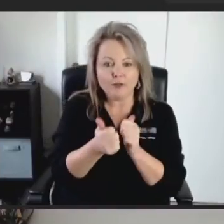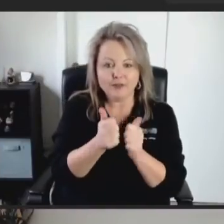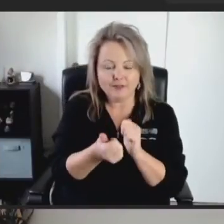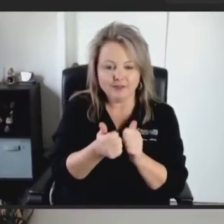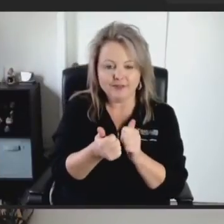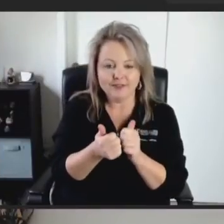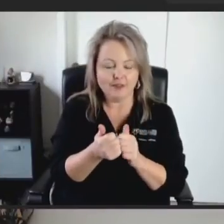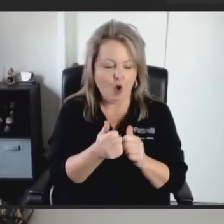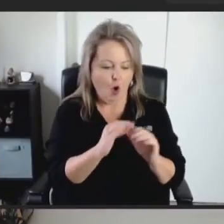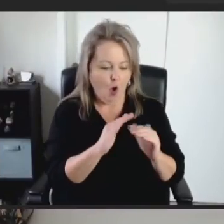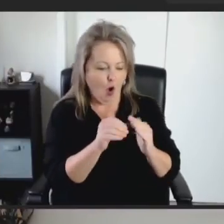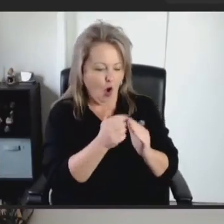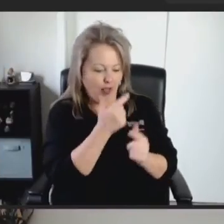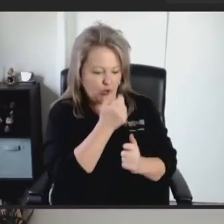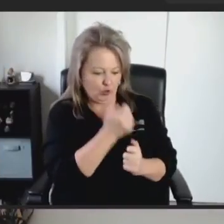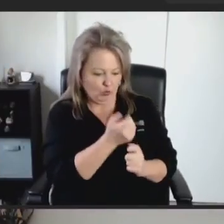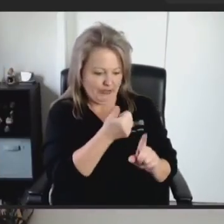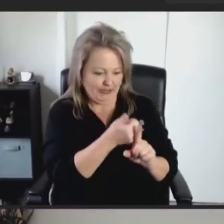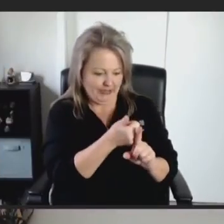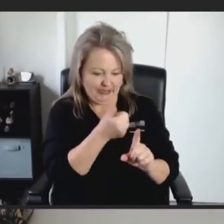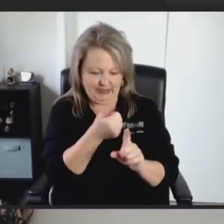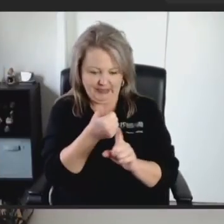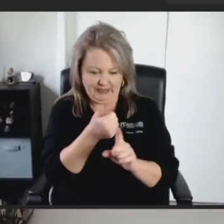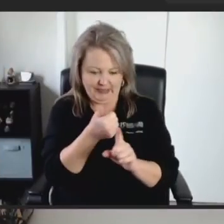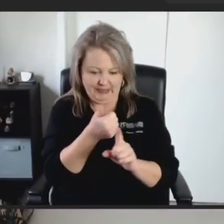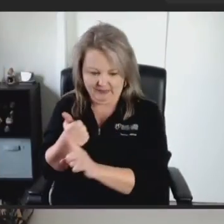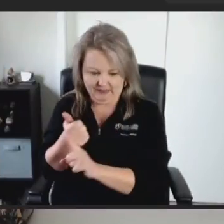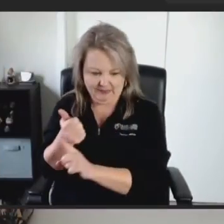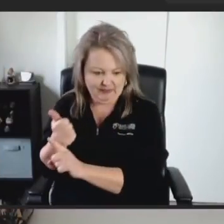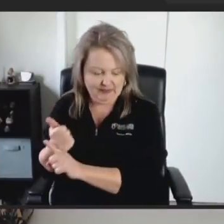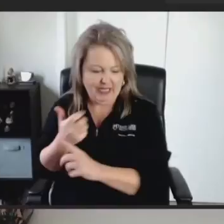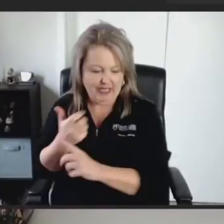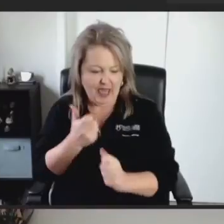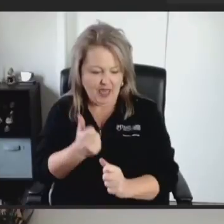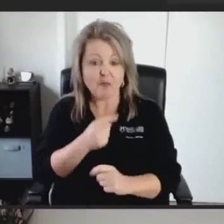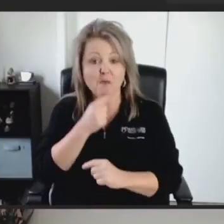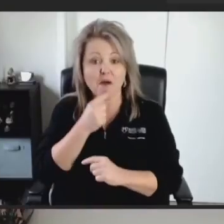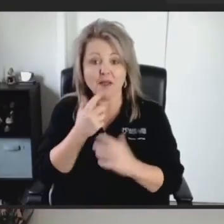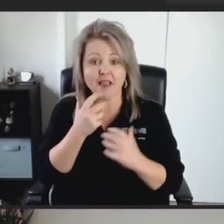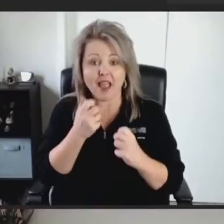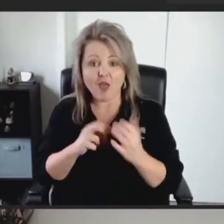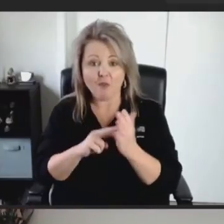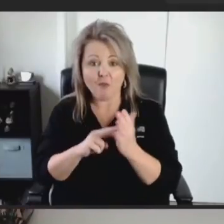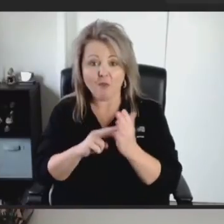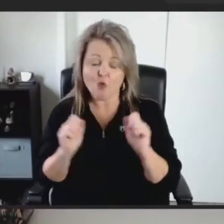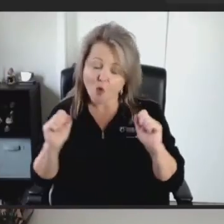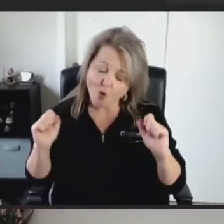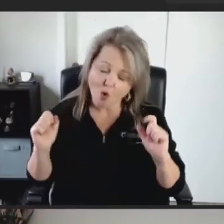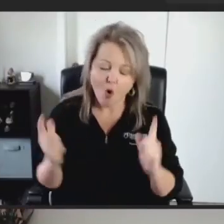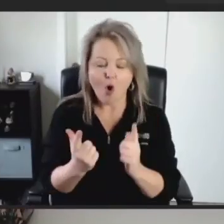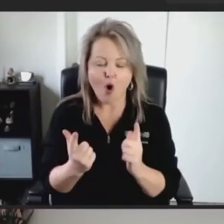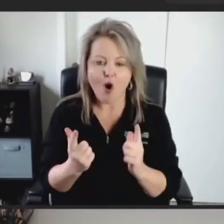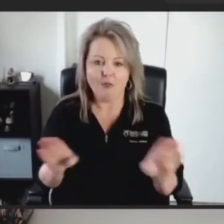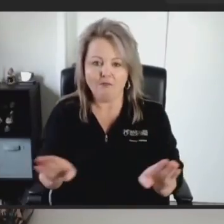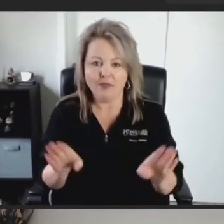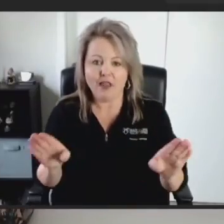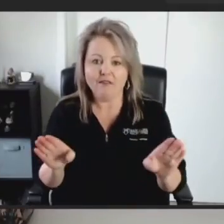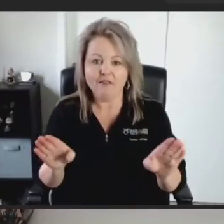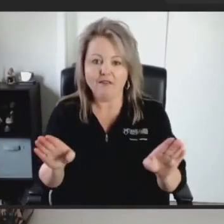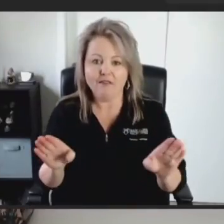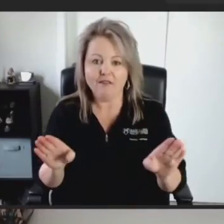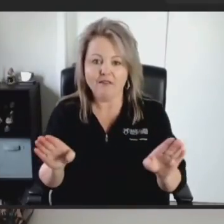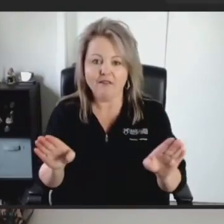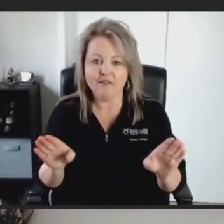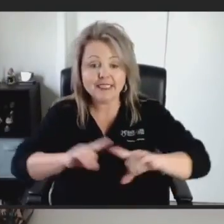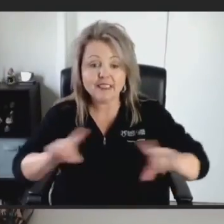all are interested in our own individual health, but public health really requires us to behave and act differently. It's a lot like an